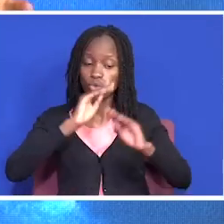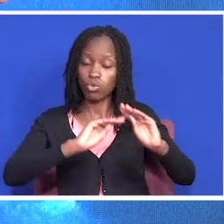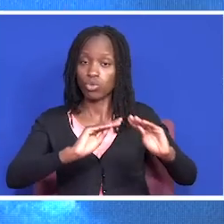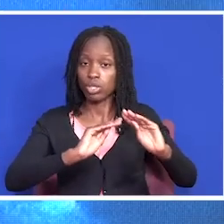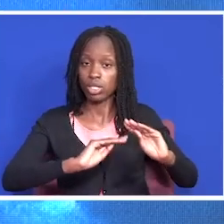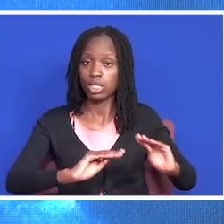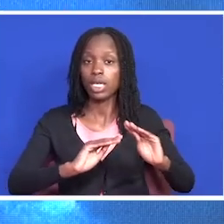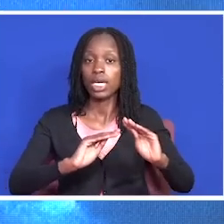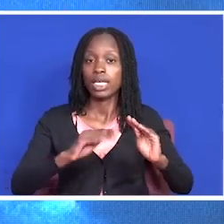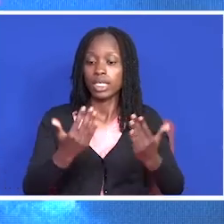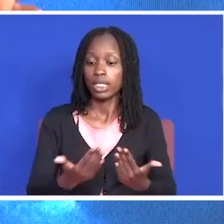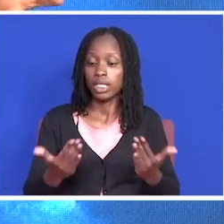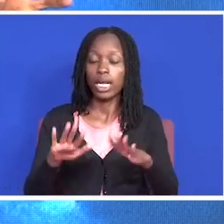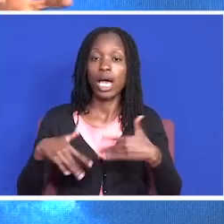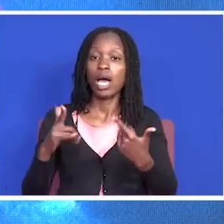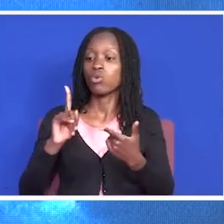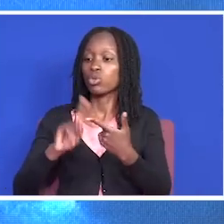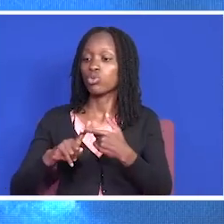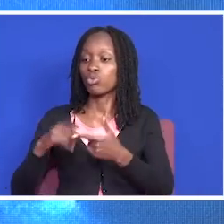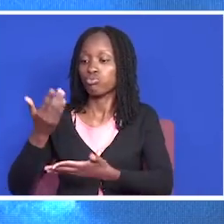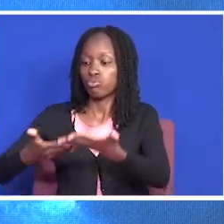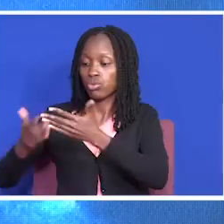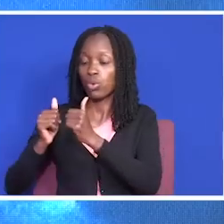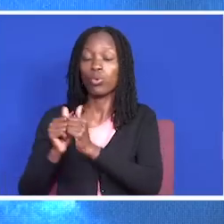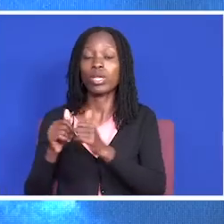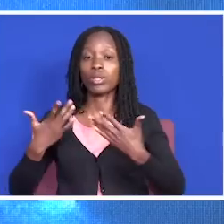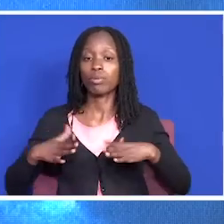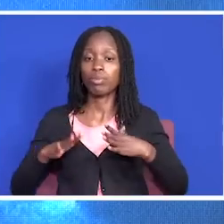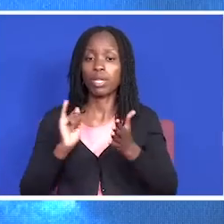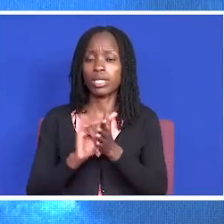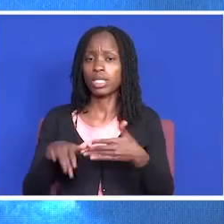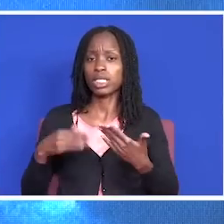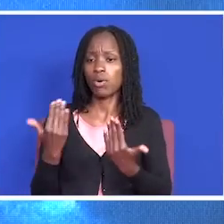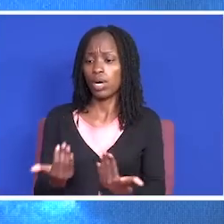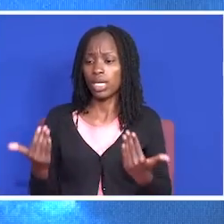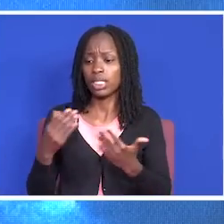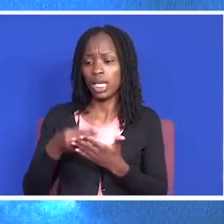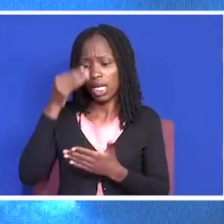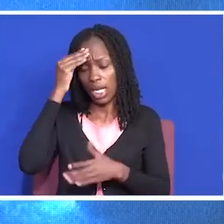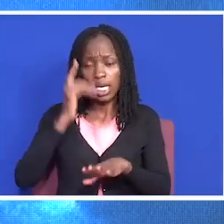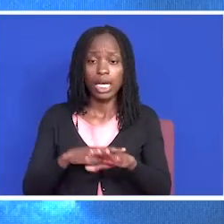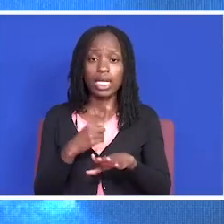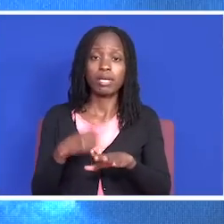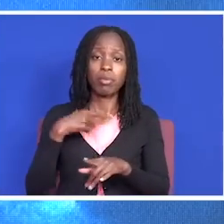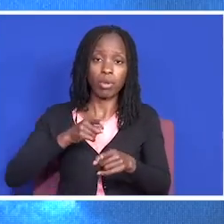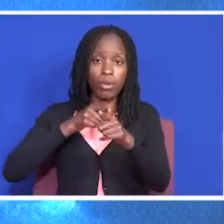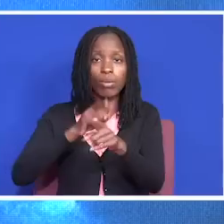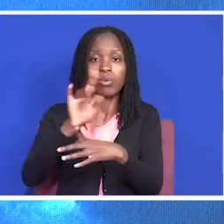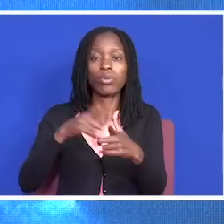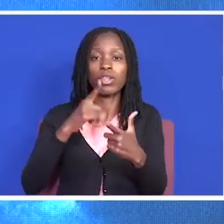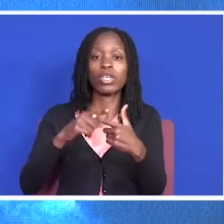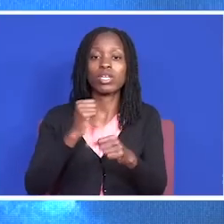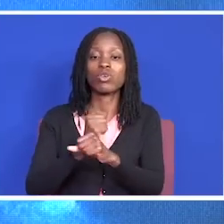teach interpersonal skills on a child. That's how a child learns. When somebody confronts you, how do you